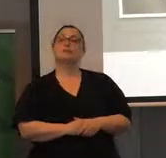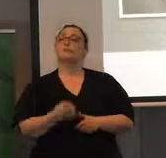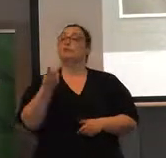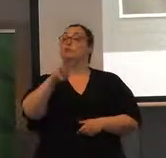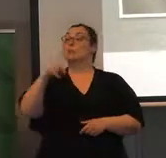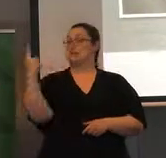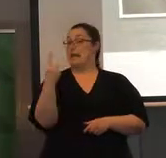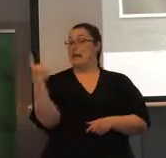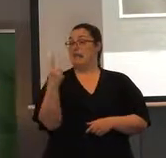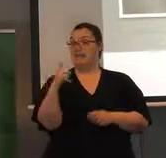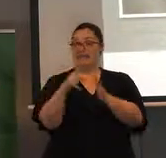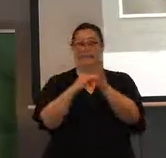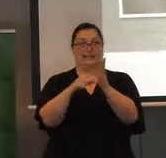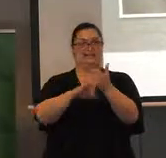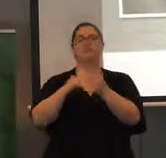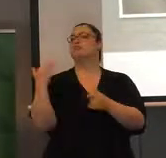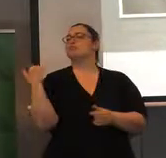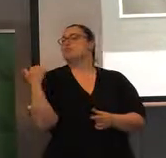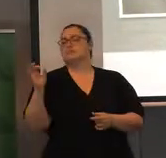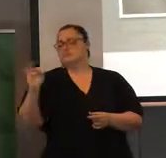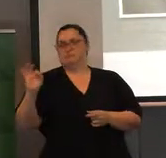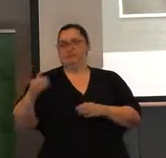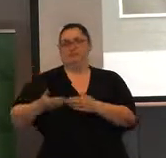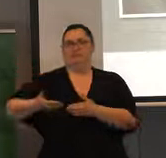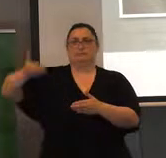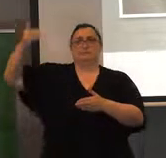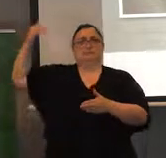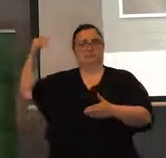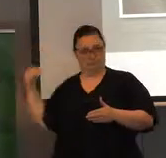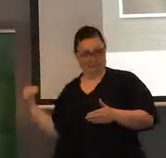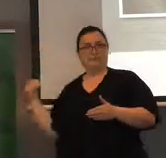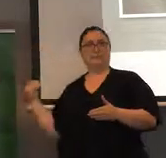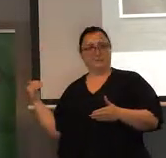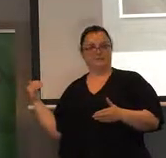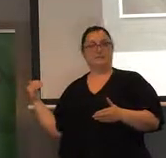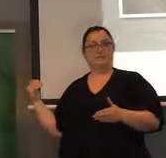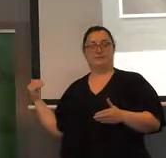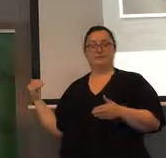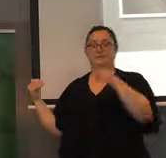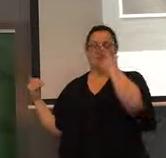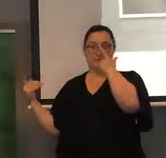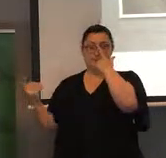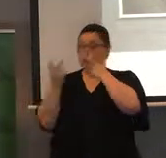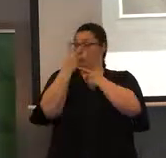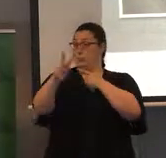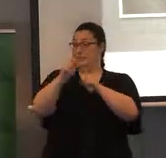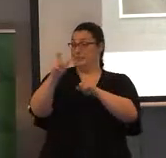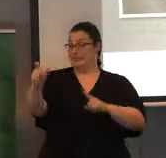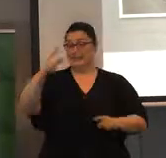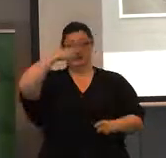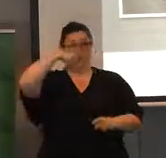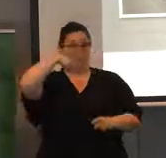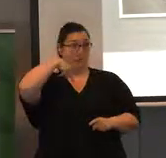the 2011 census, not the one just recently that we messed up so badly, the previous one, 20%